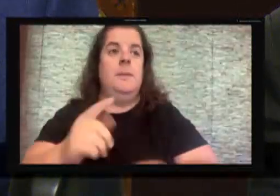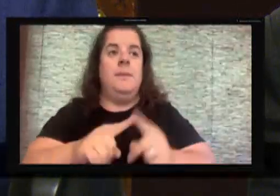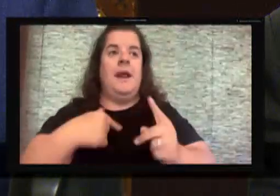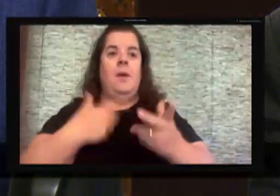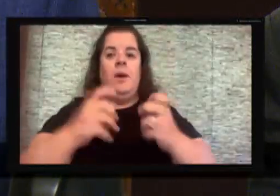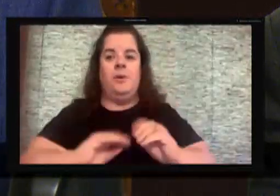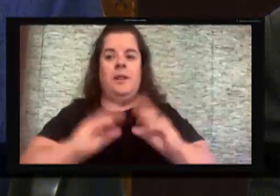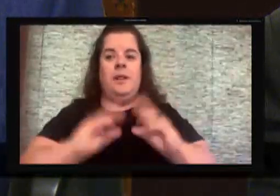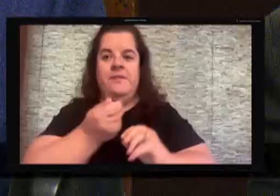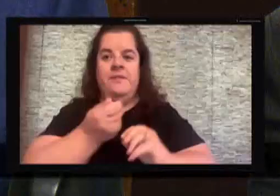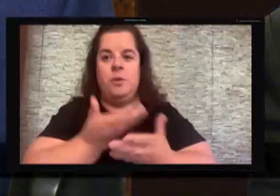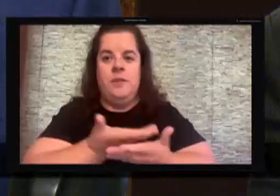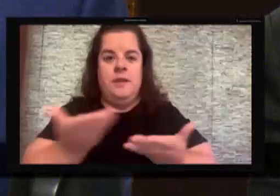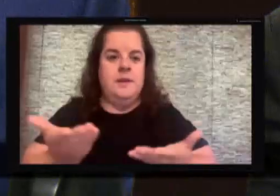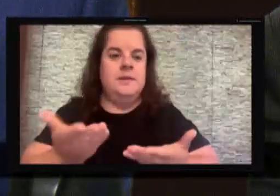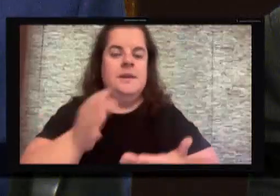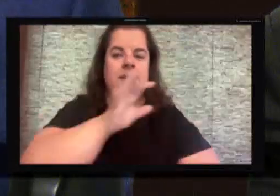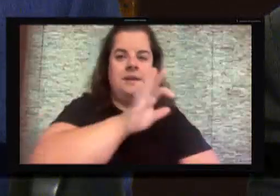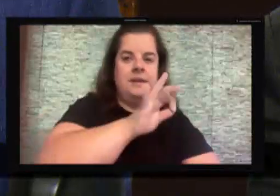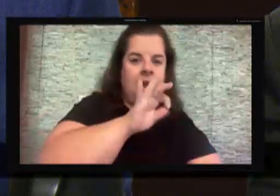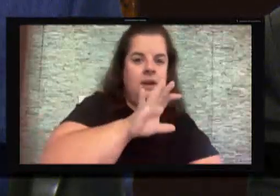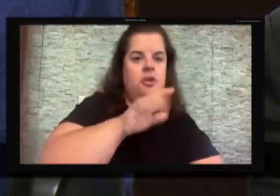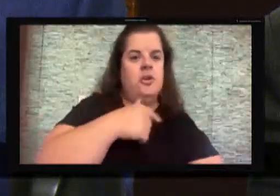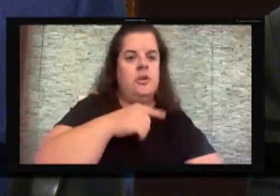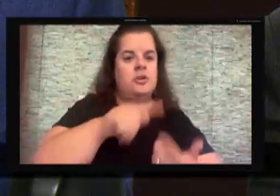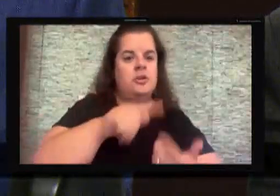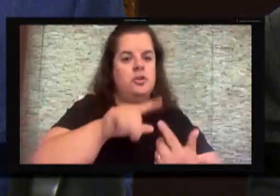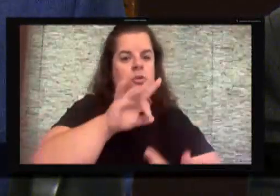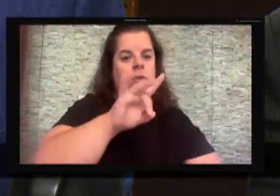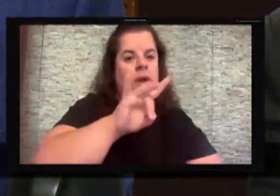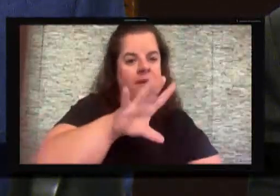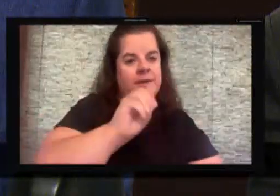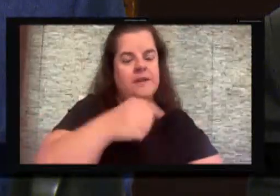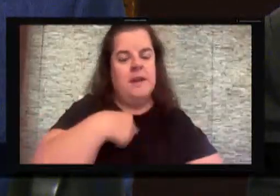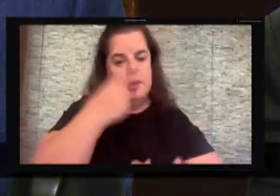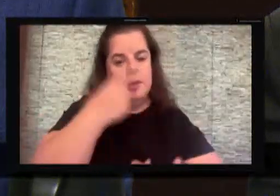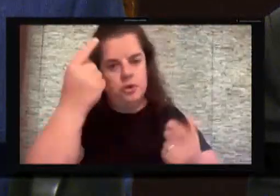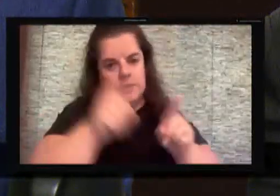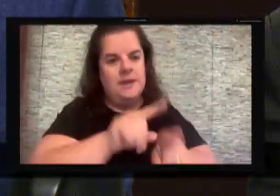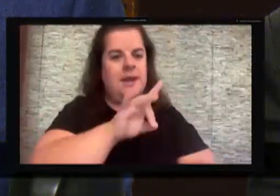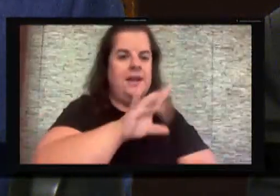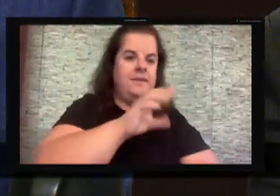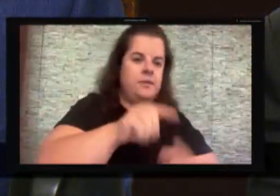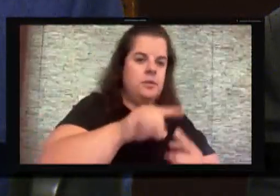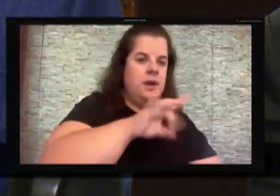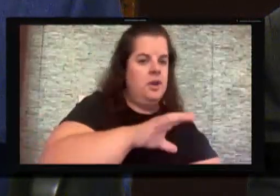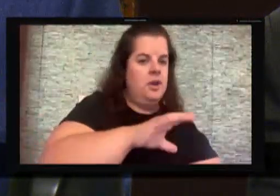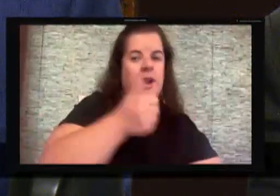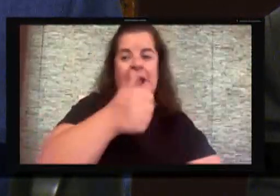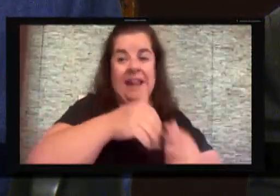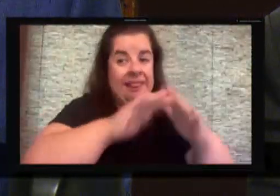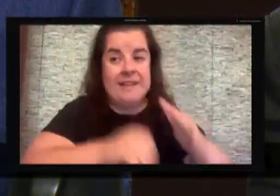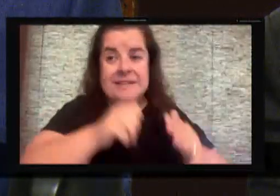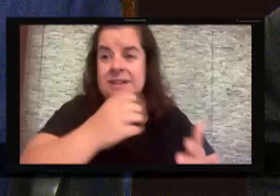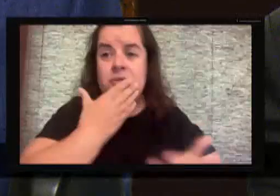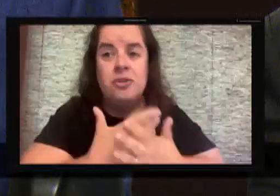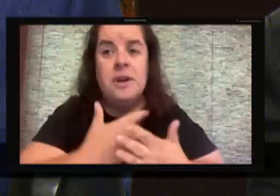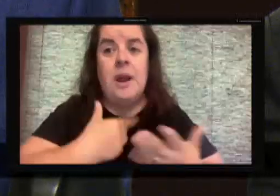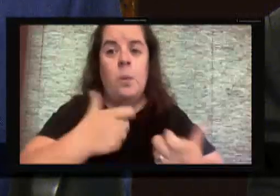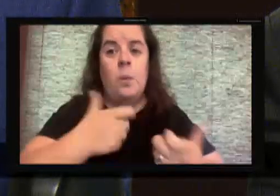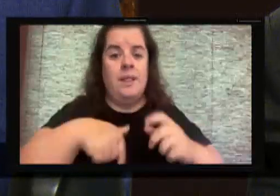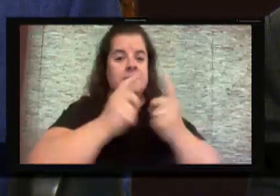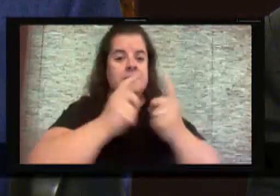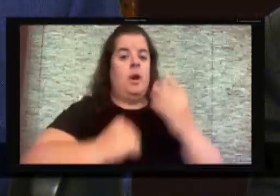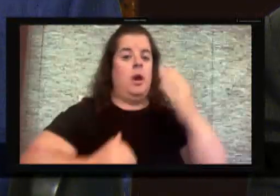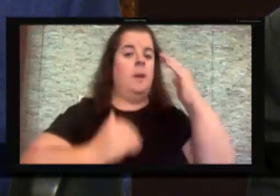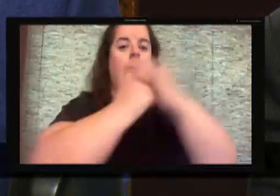to 850, I agreed with. 850 to 800, that's okay. Any less is not good. I'd like to see this department get back up to 900, I think